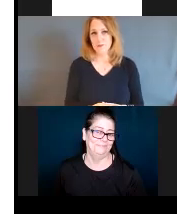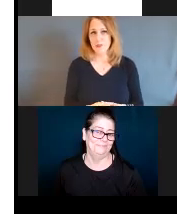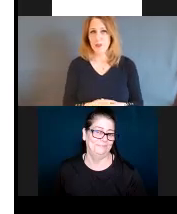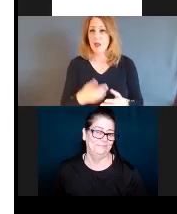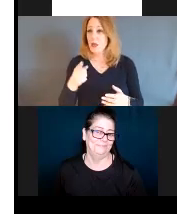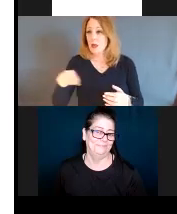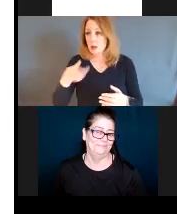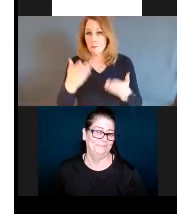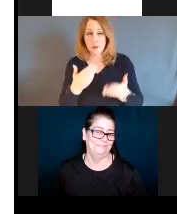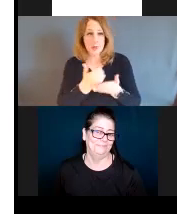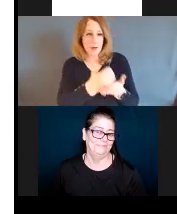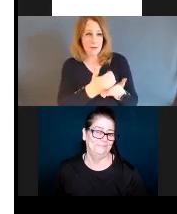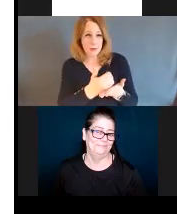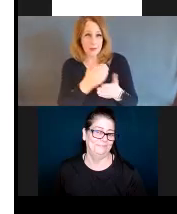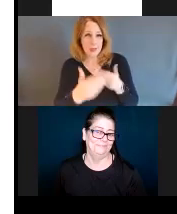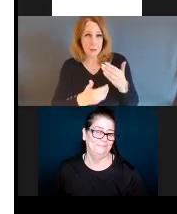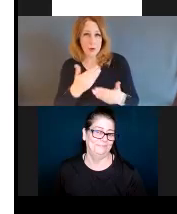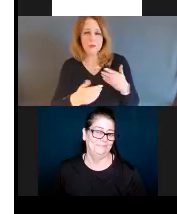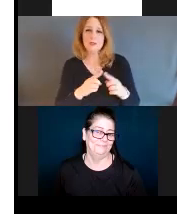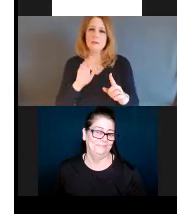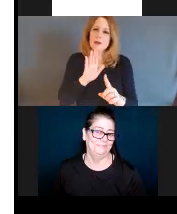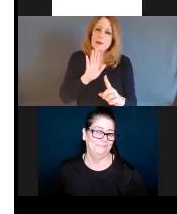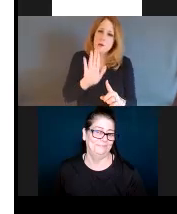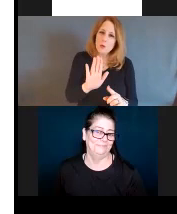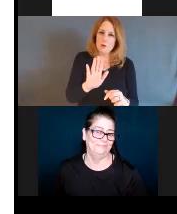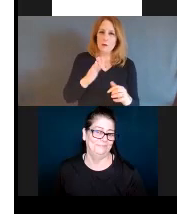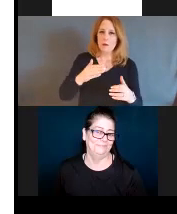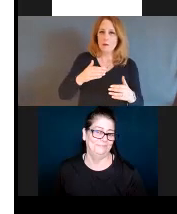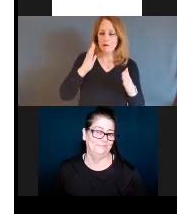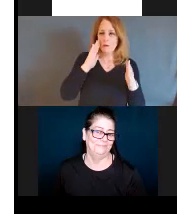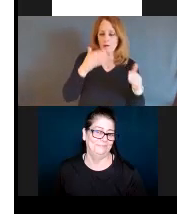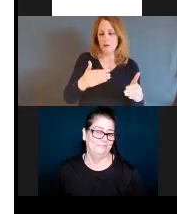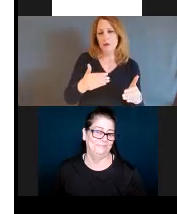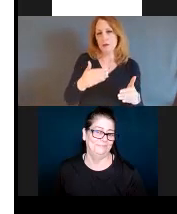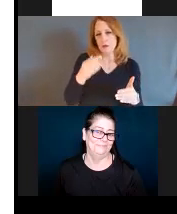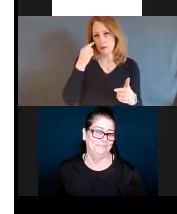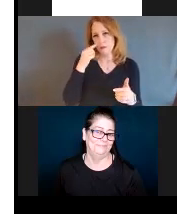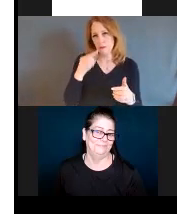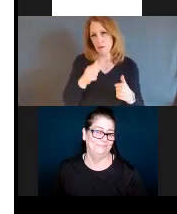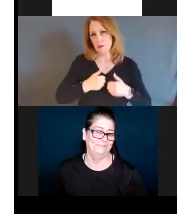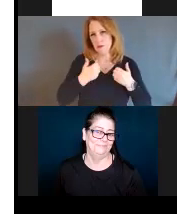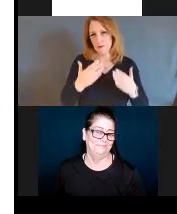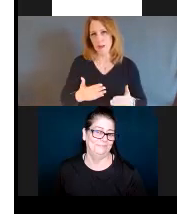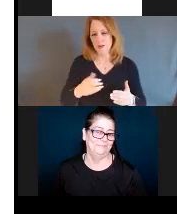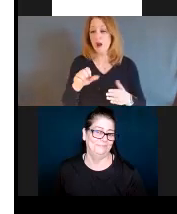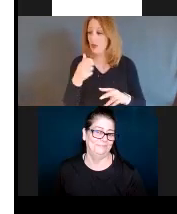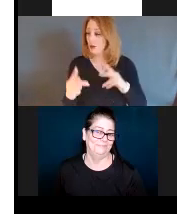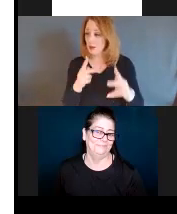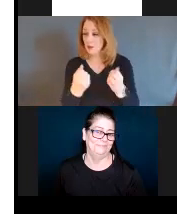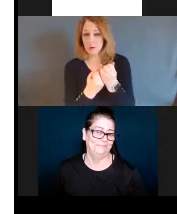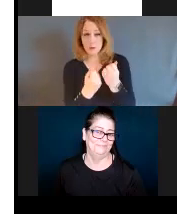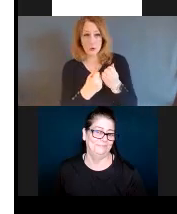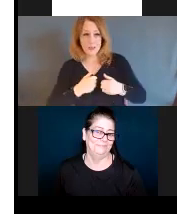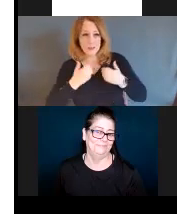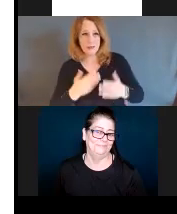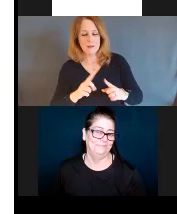but your focus is that survivor. They may be focused on the survivor, but they also have another role to play in a sexual assault forensic